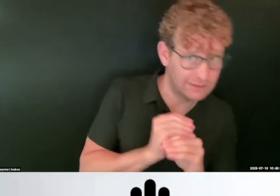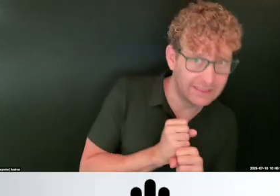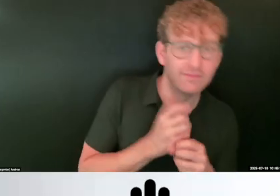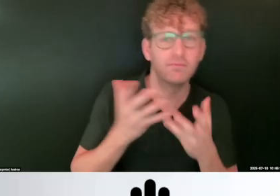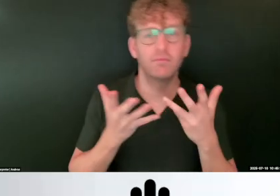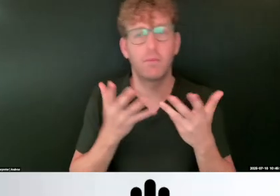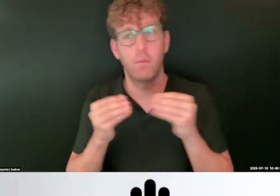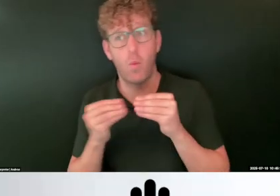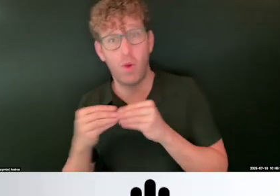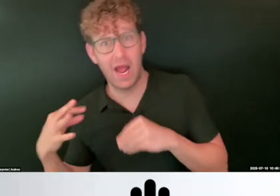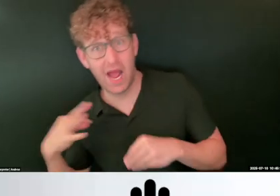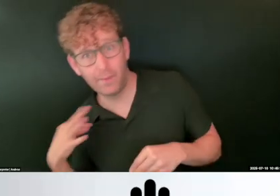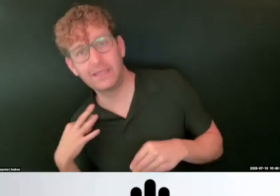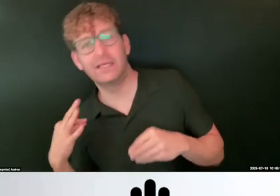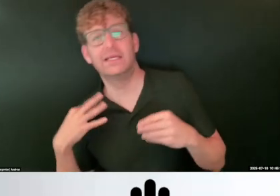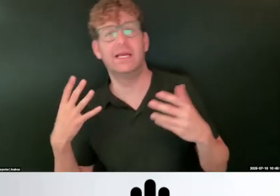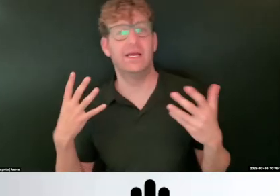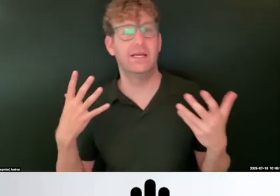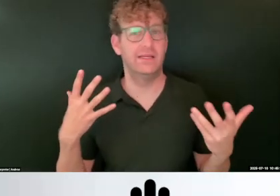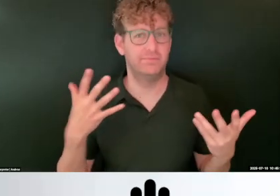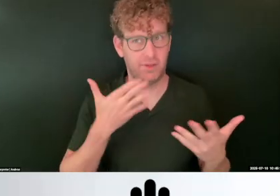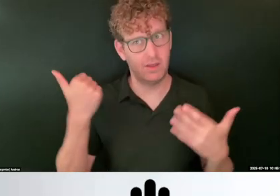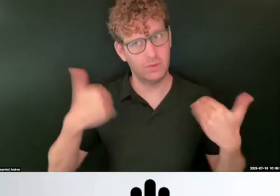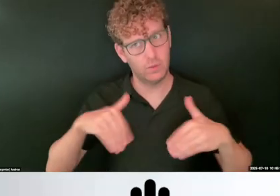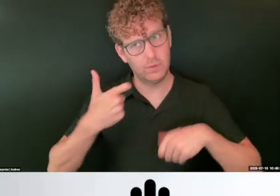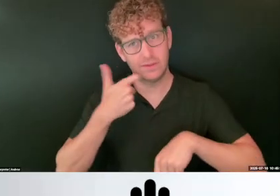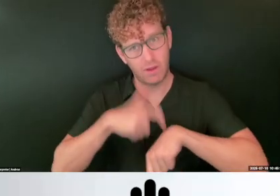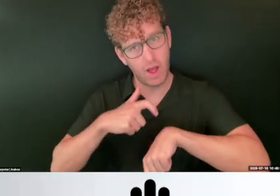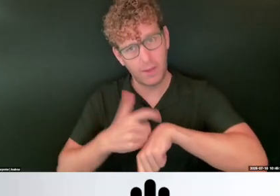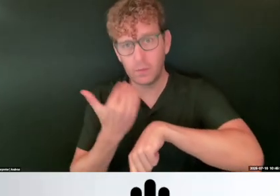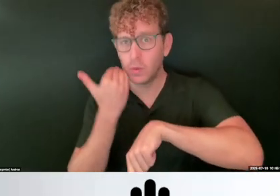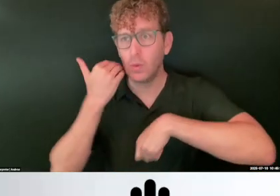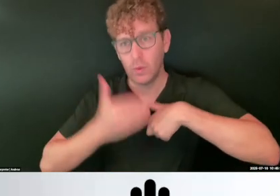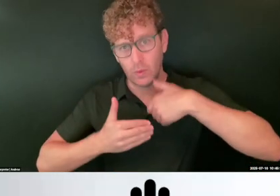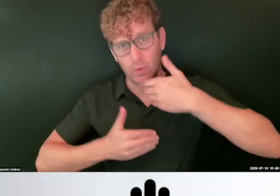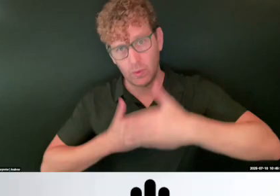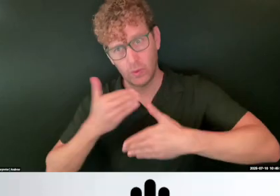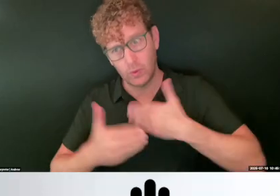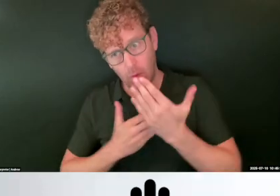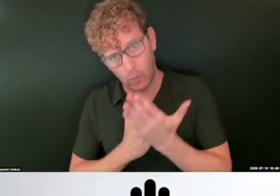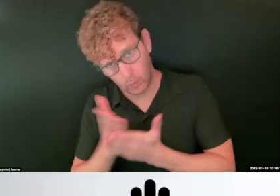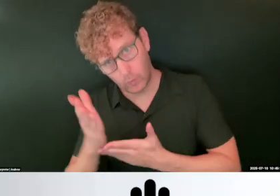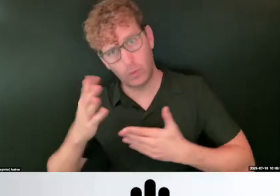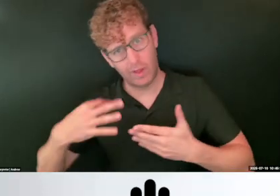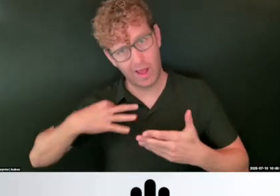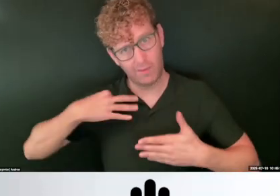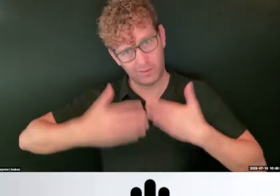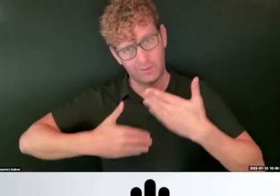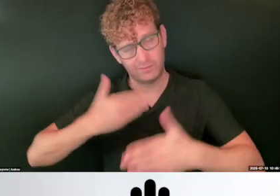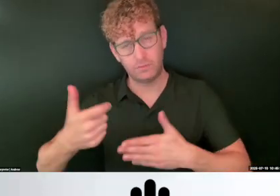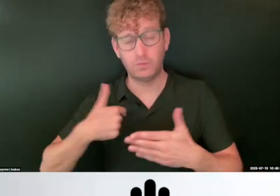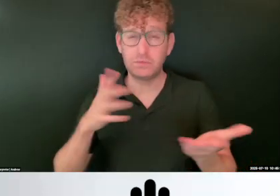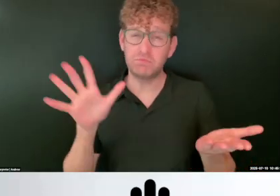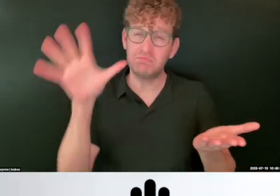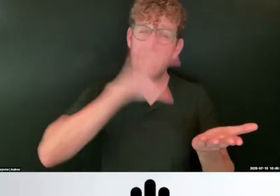through that applicant queue. And then for Bay Area, we estimate that the additional funding should last them through spring of next